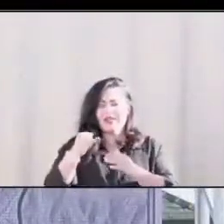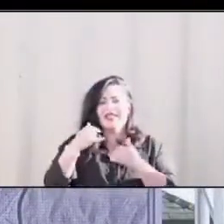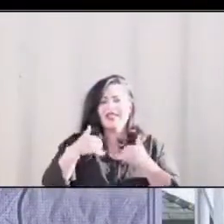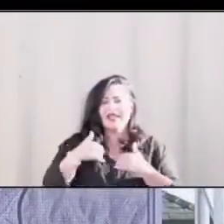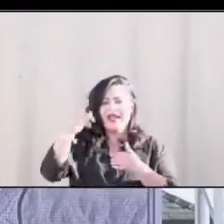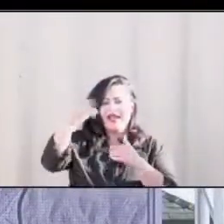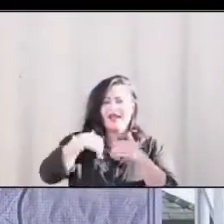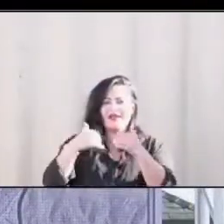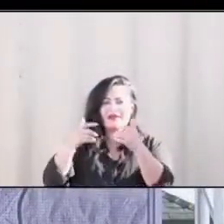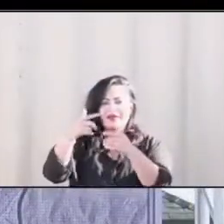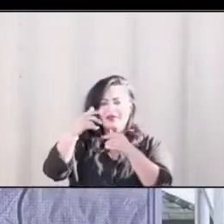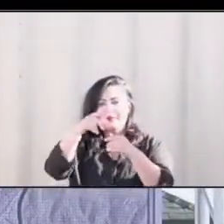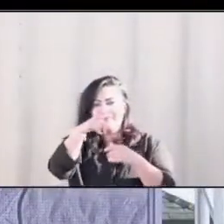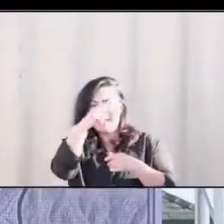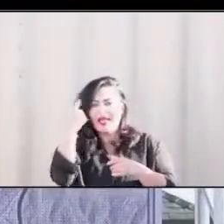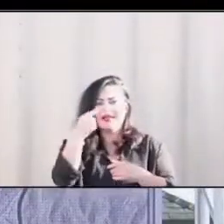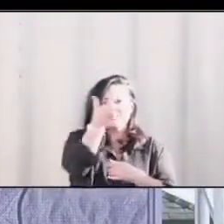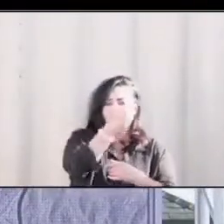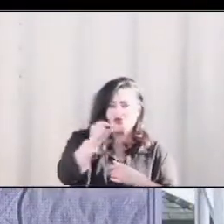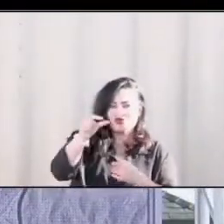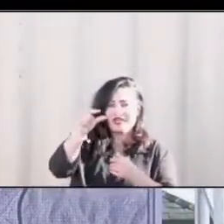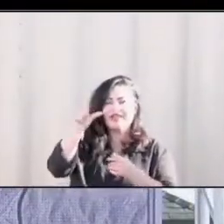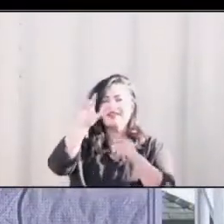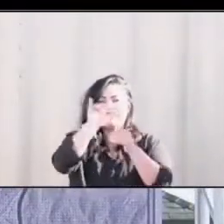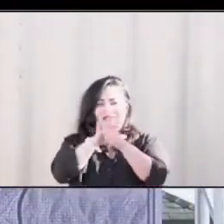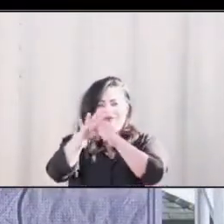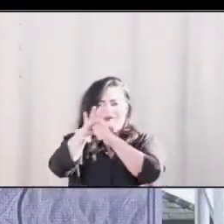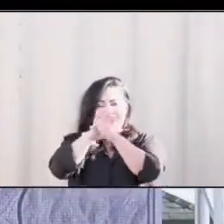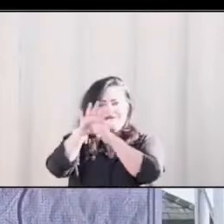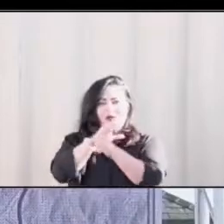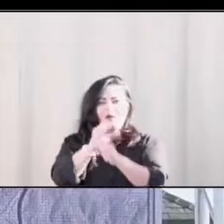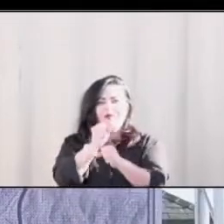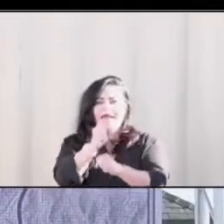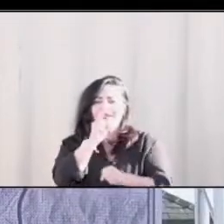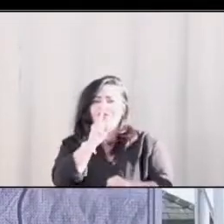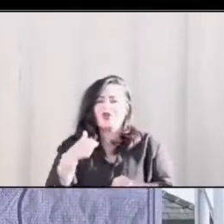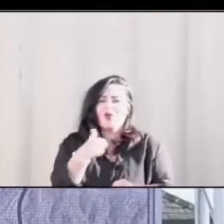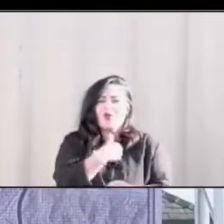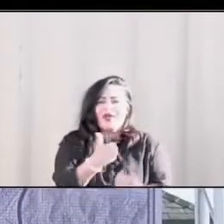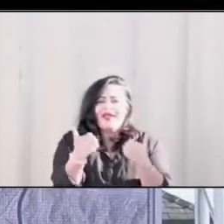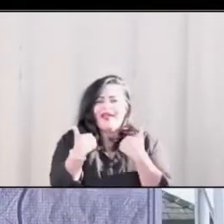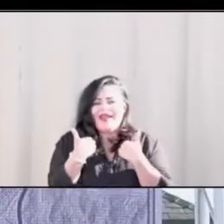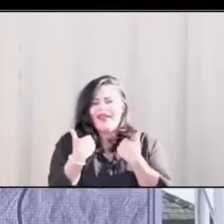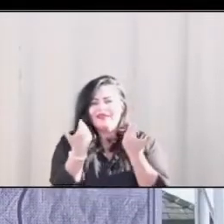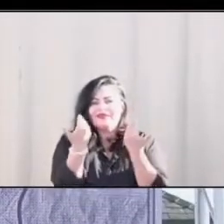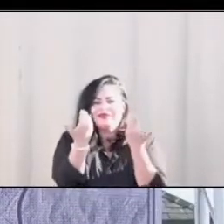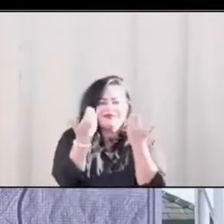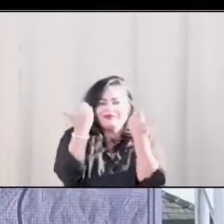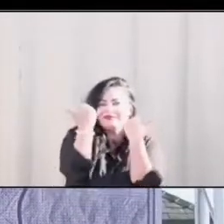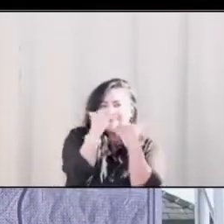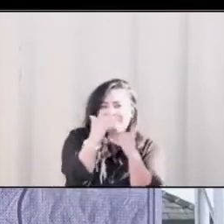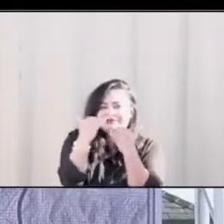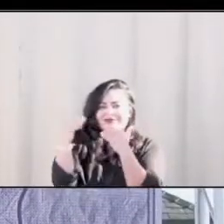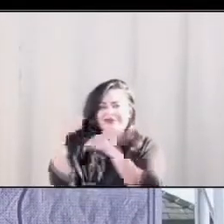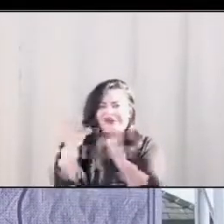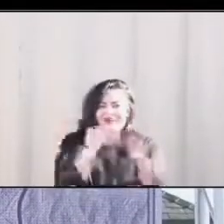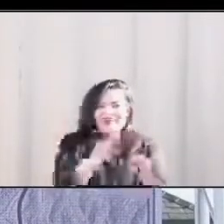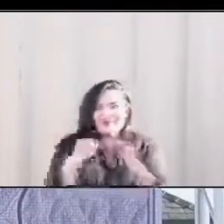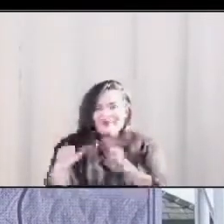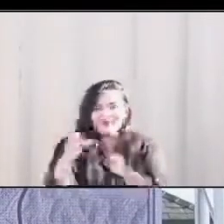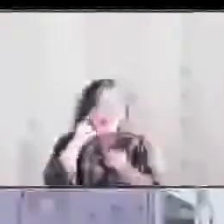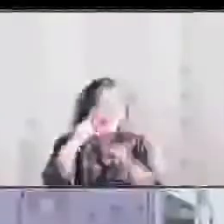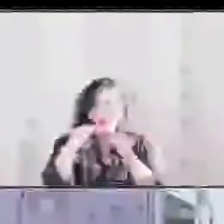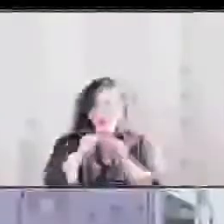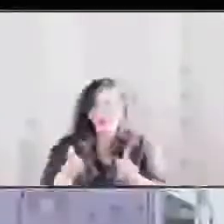fuel from the black and the green, and that allows us to ensure that there's a very limited probability of any kind of escape. Also, those resources are